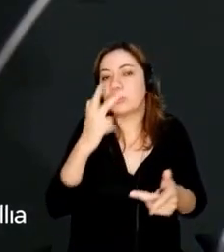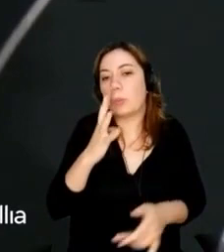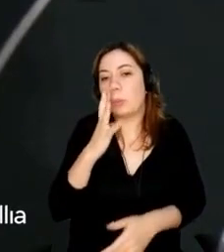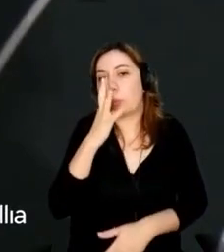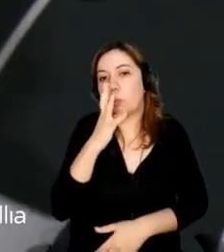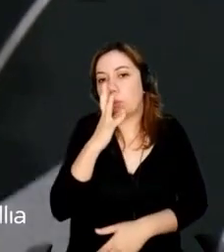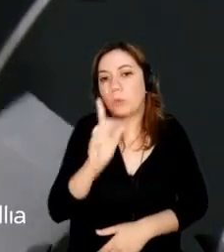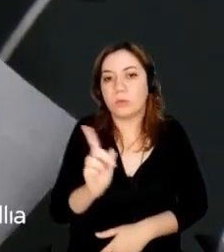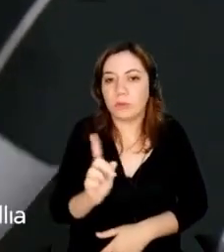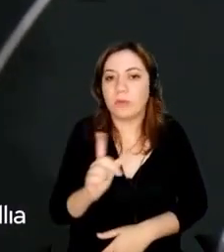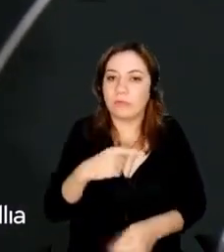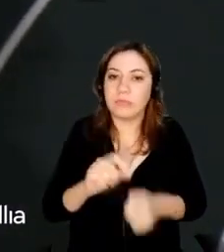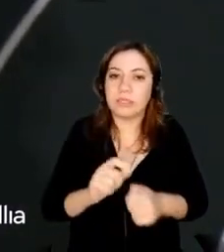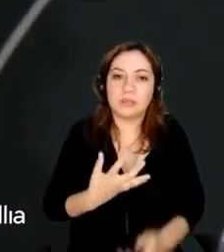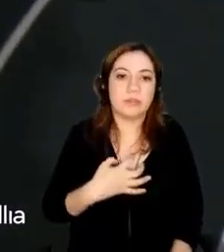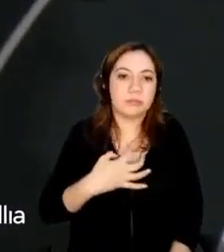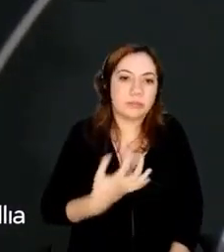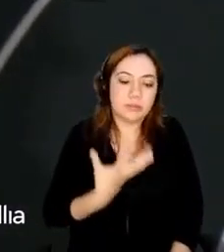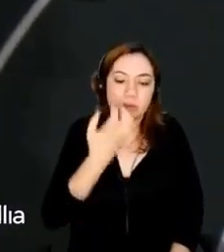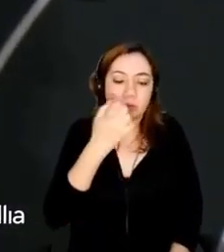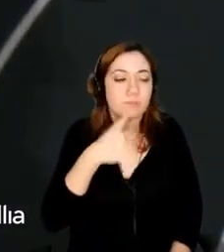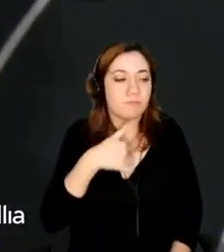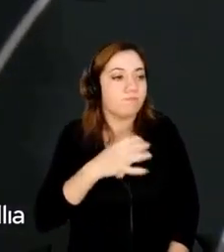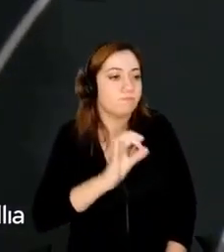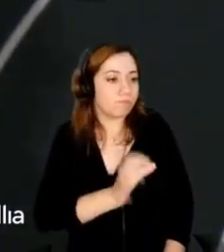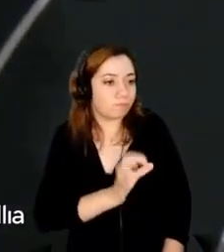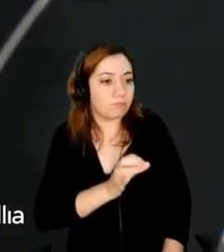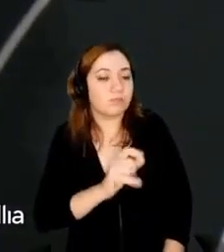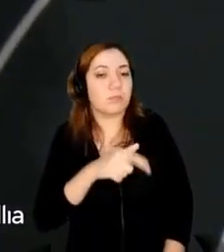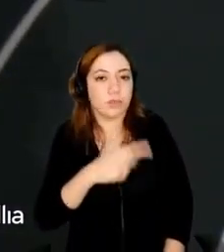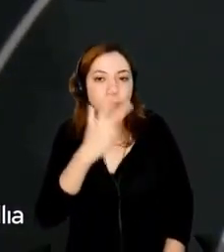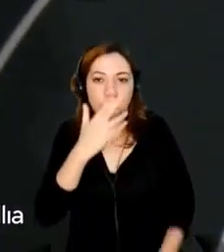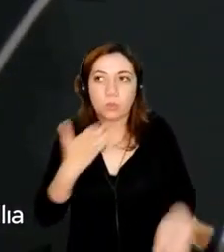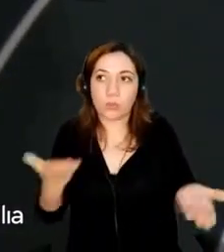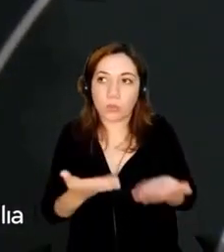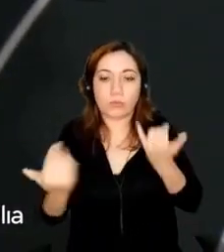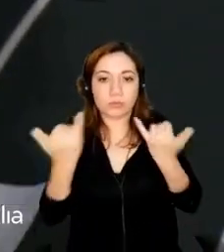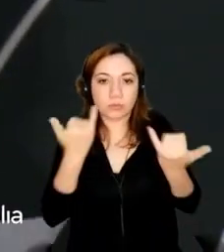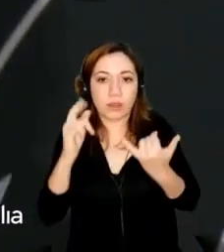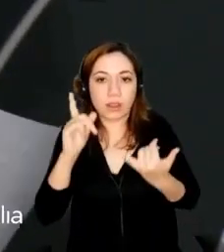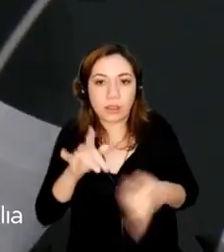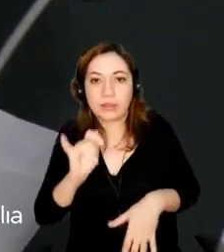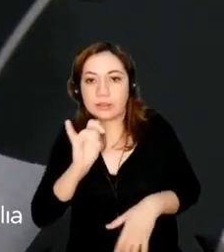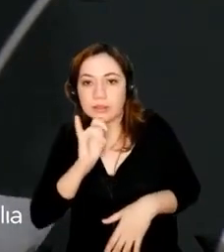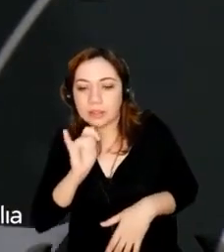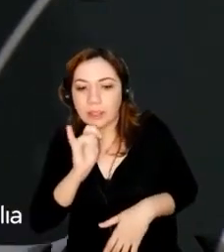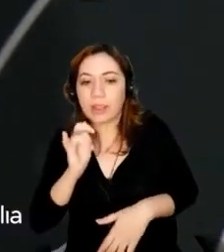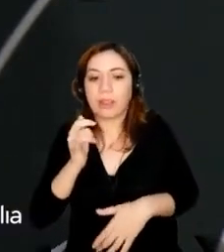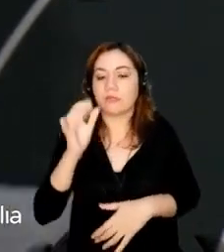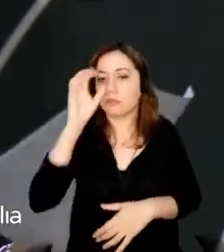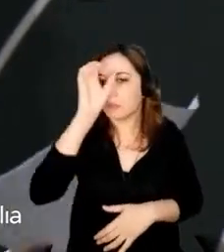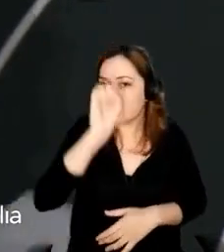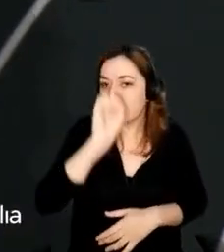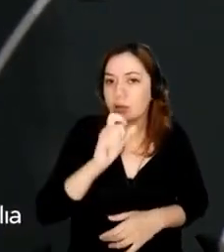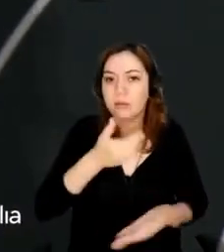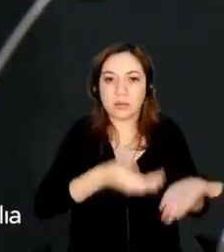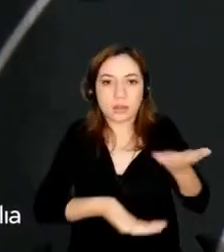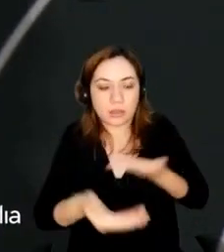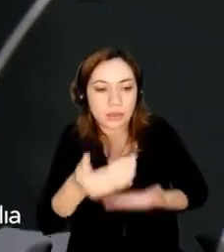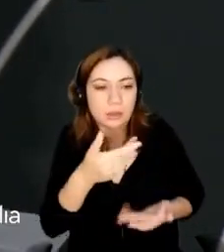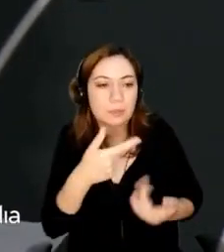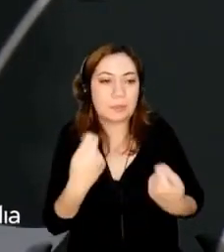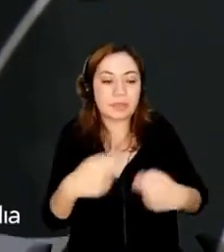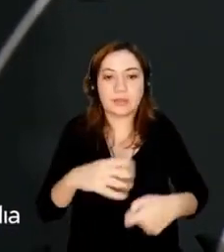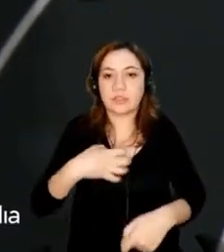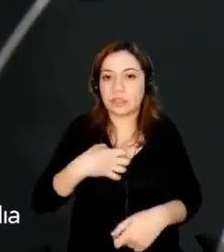that's so important. And as we've heard today, kind of test and learn and iterate and kind of do it rapidly. Jeff, I wanted to hand it